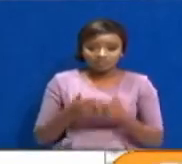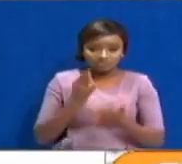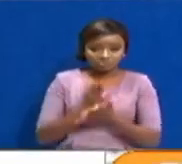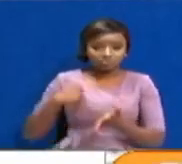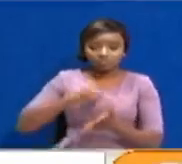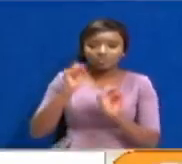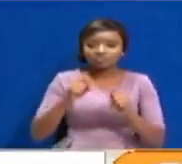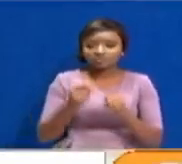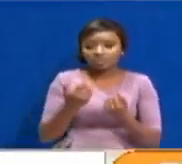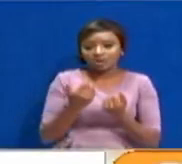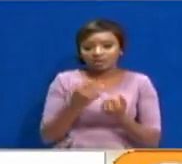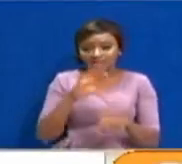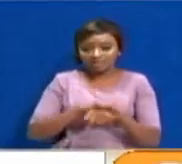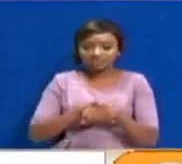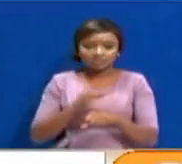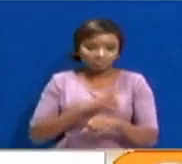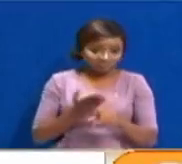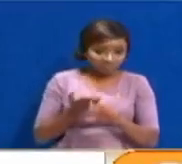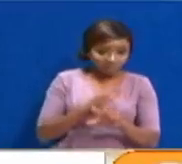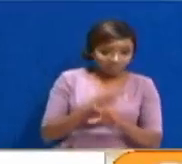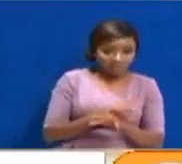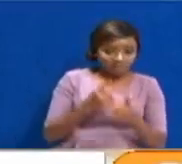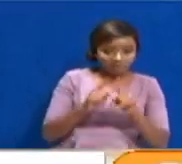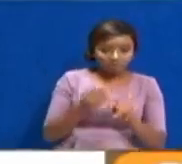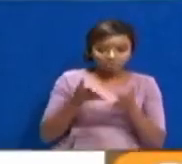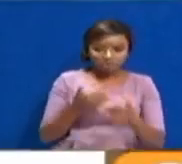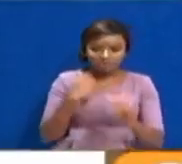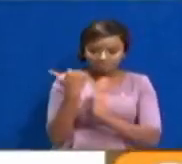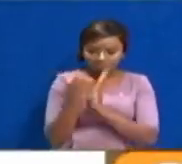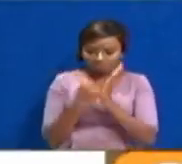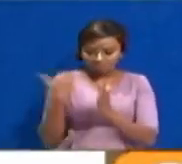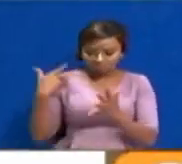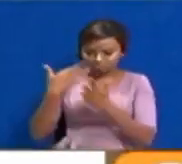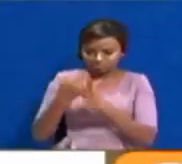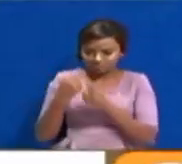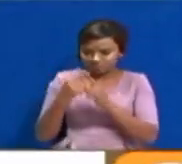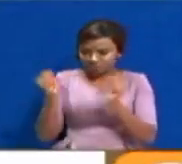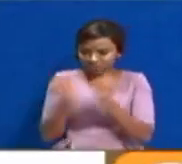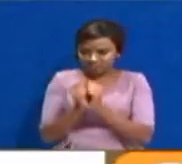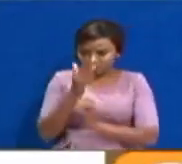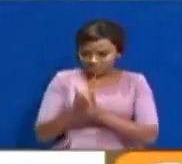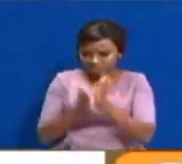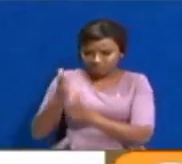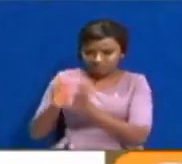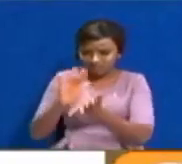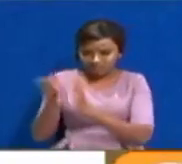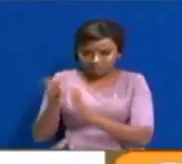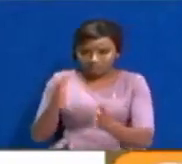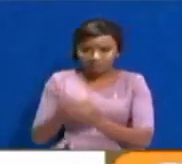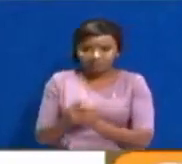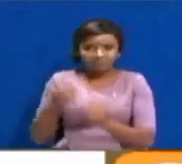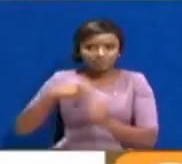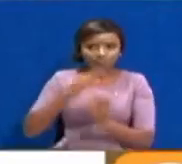activate it and make it happen. I think right now we have a program for the first 10 years in terms of the plan where